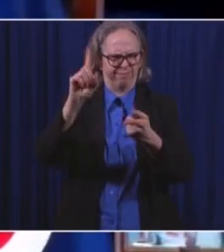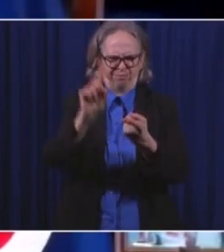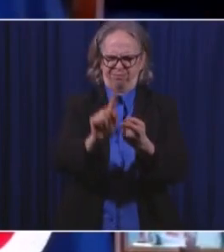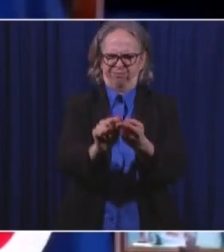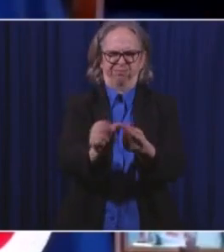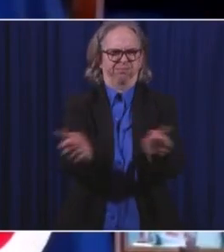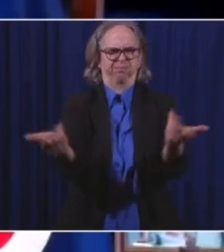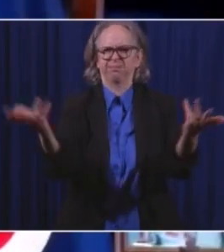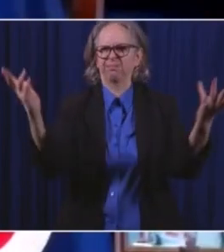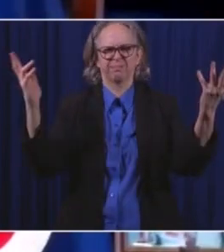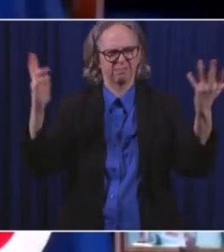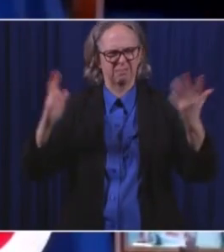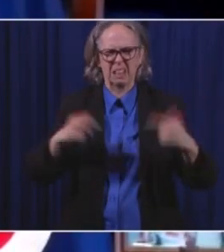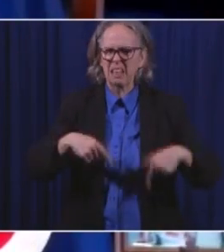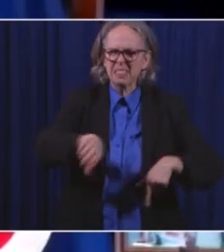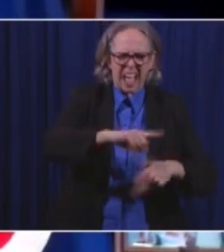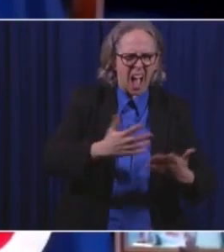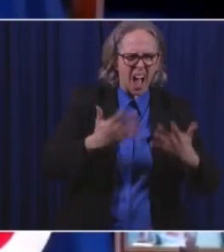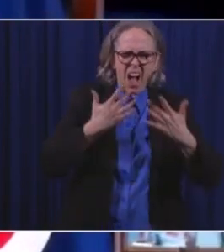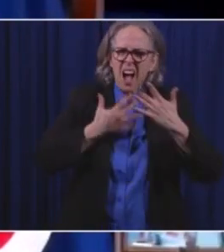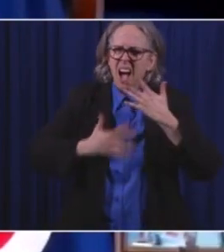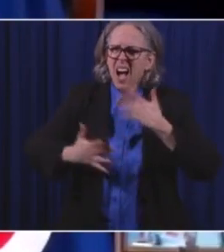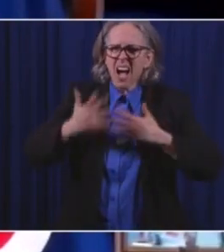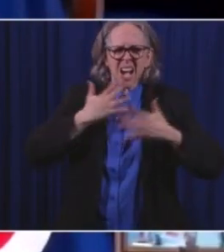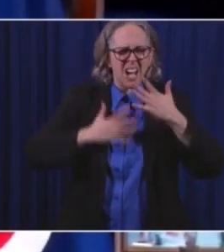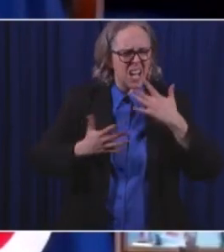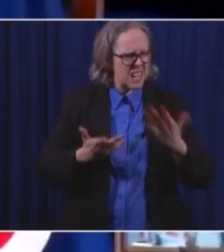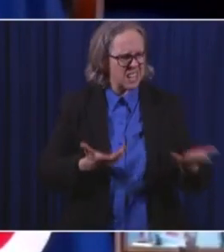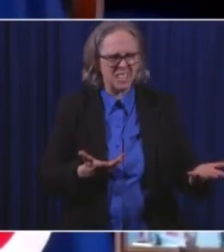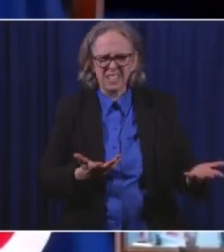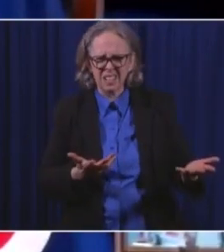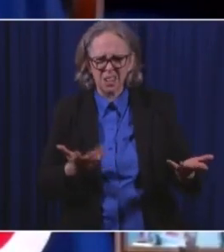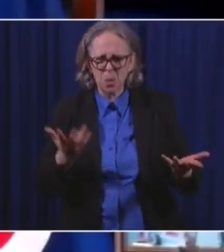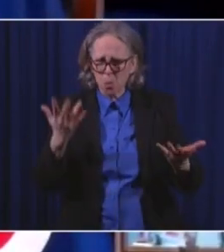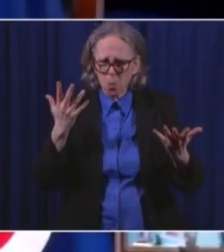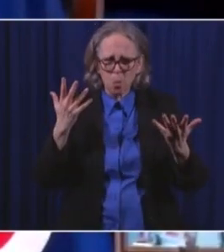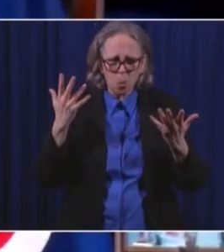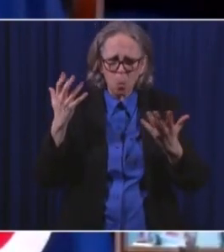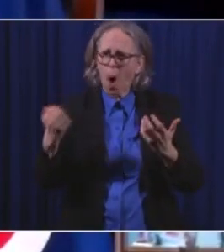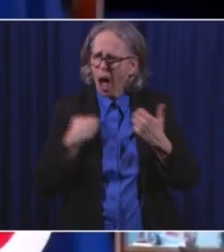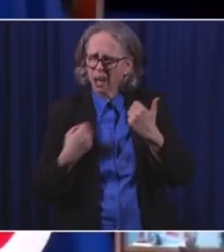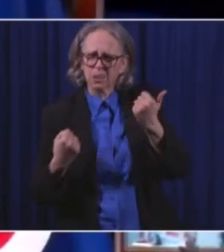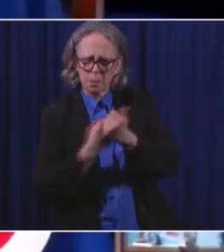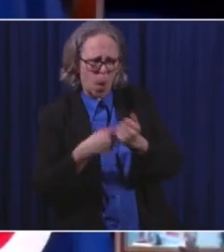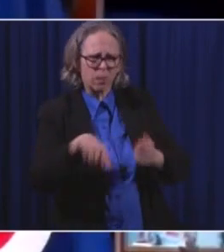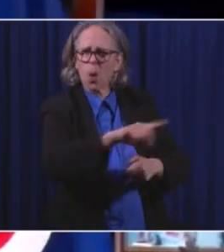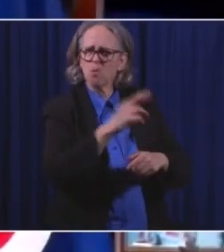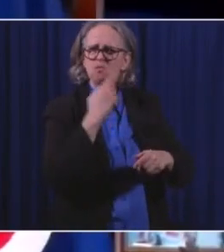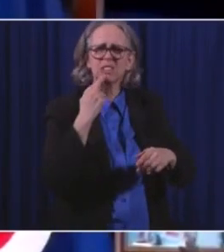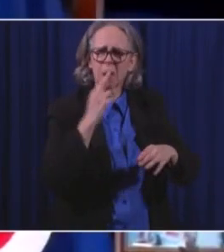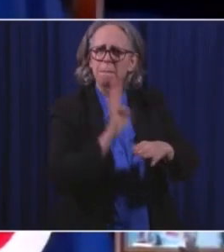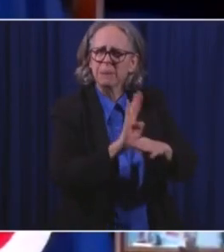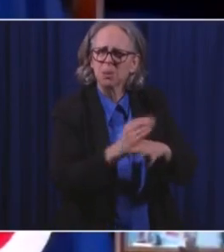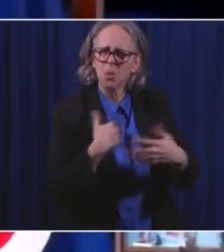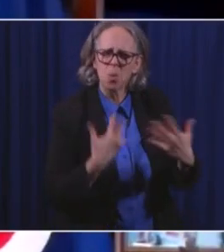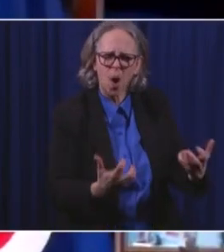remind folks that we want these restaurants to be around when we get through this. This is going to be a tough couple of winter months for them.